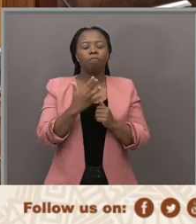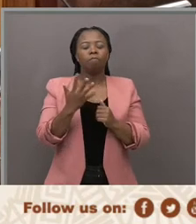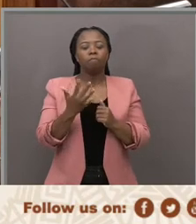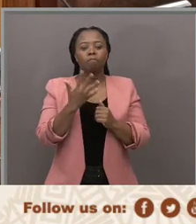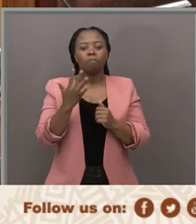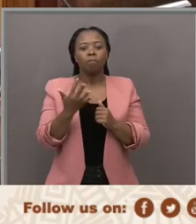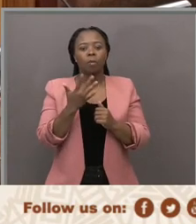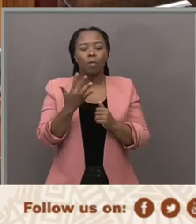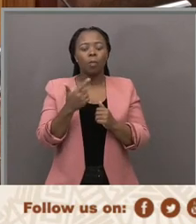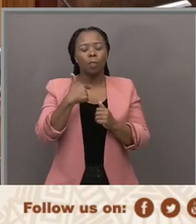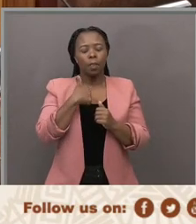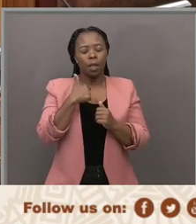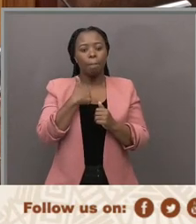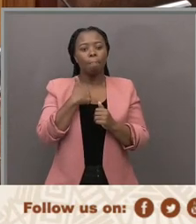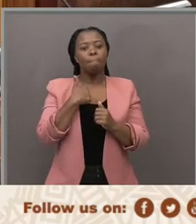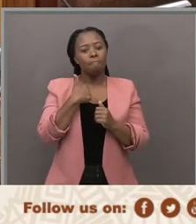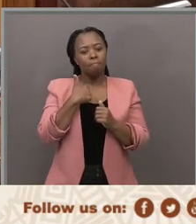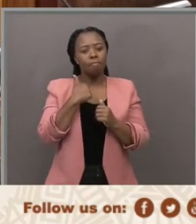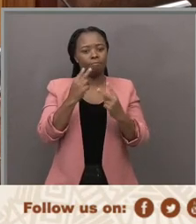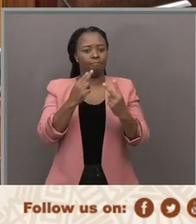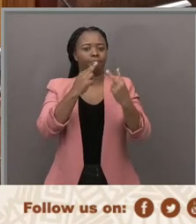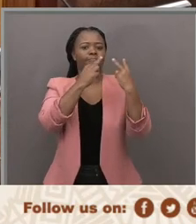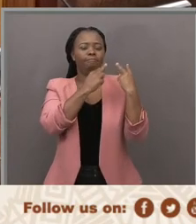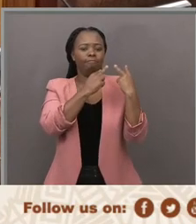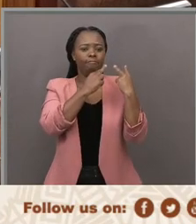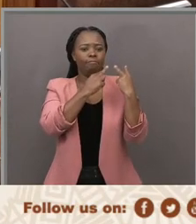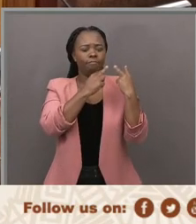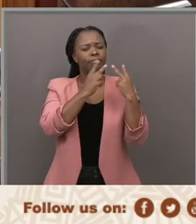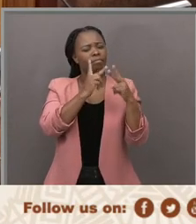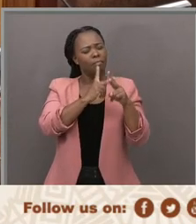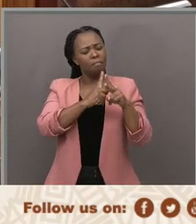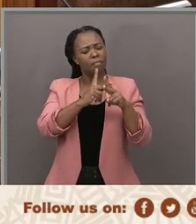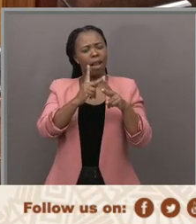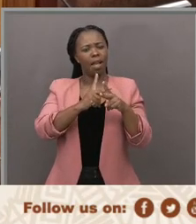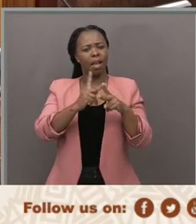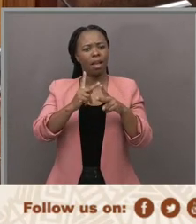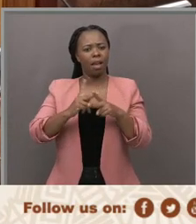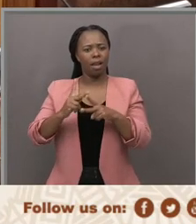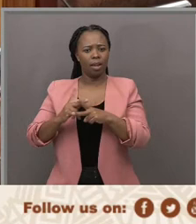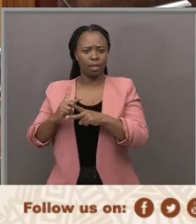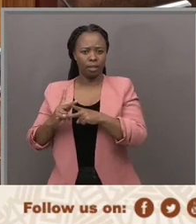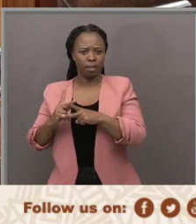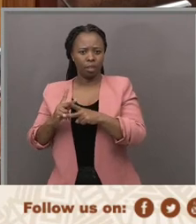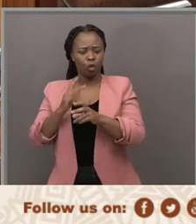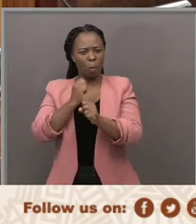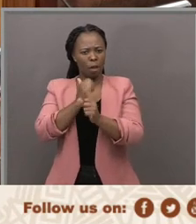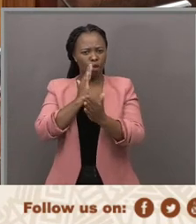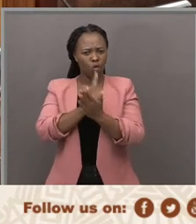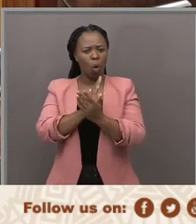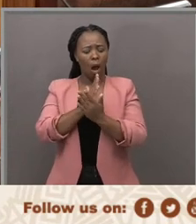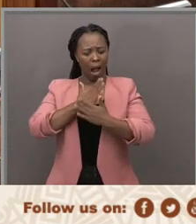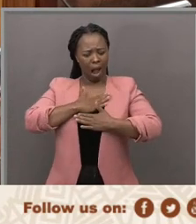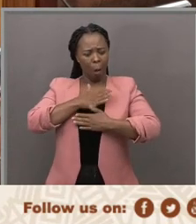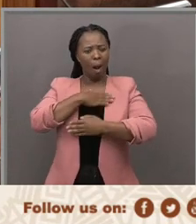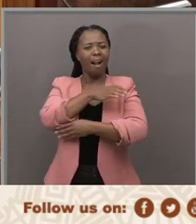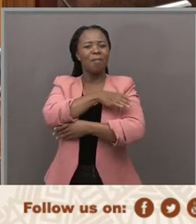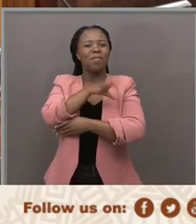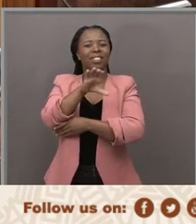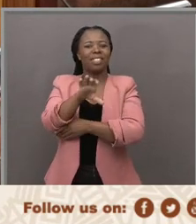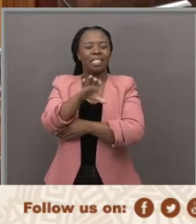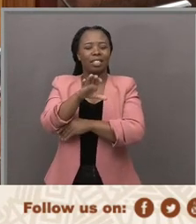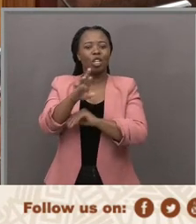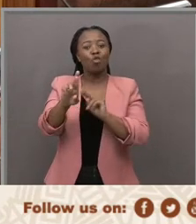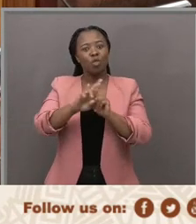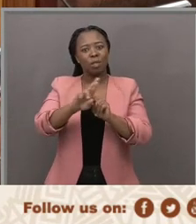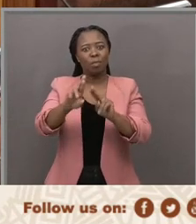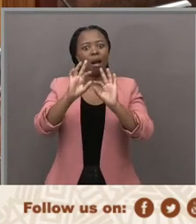look at our plans in order to strengthen our capacity to respond to all the challenges and implement